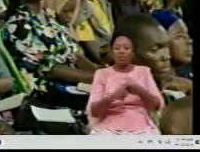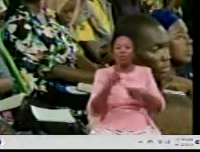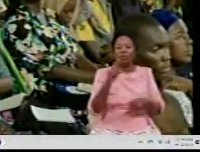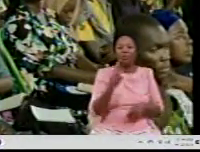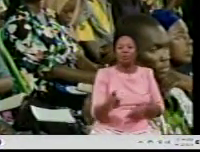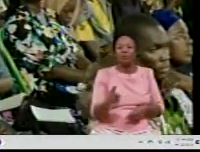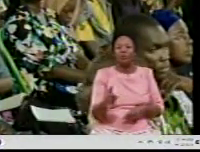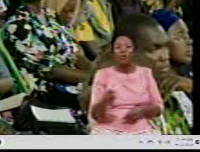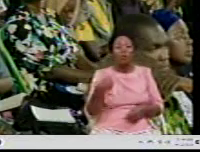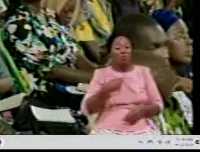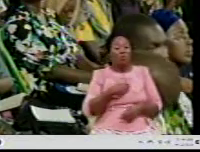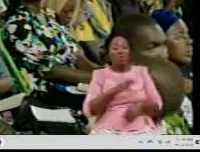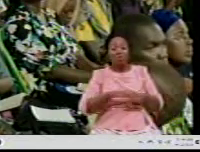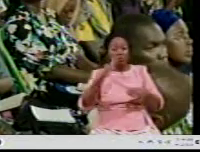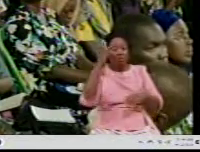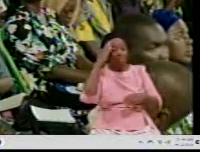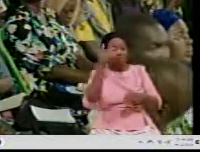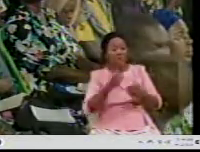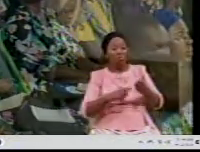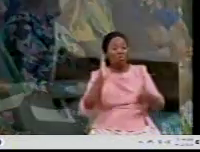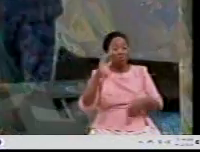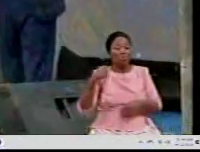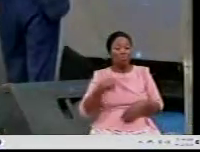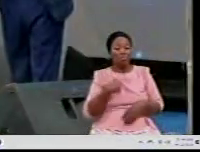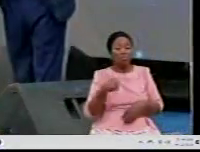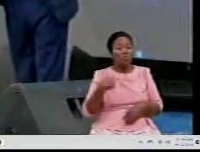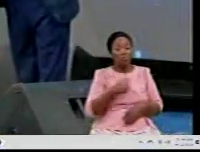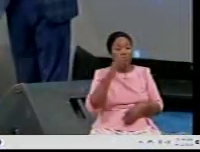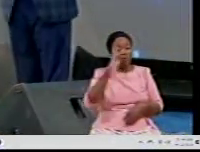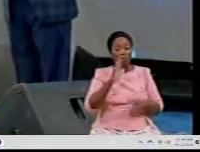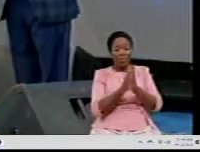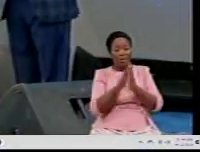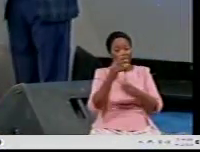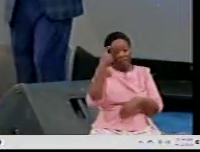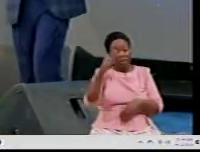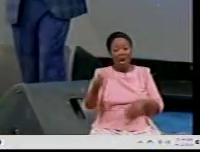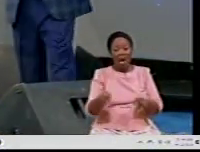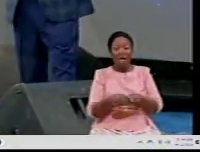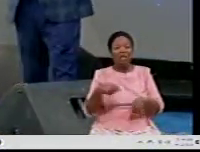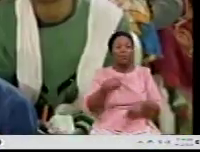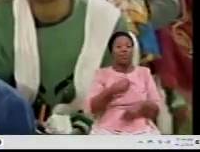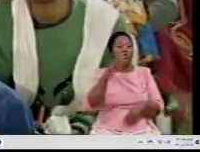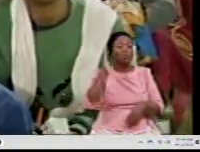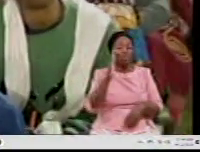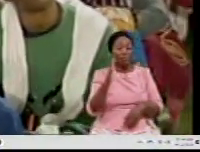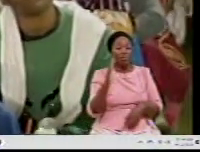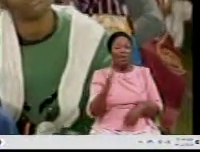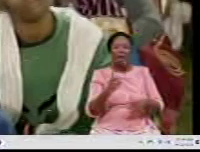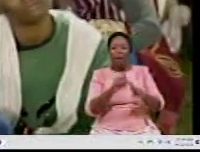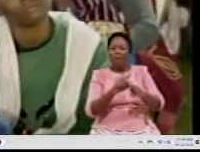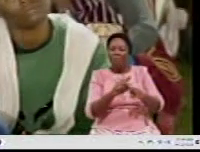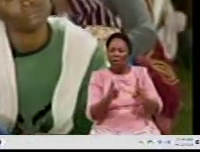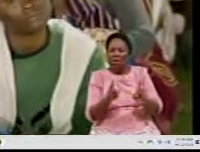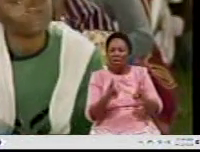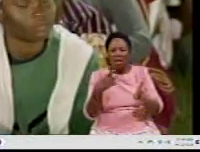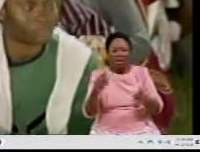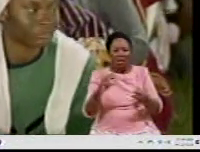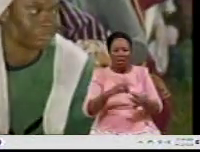We know not what we shall pray for as we ought, but the